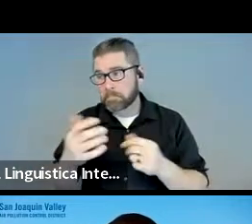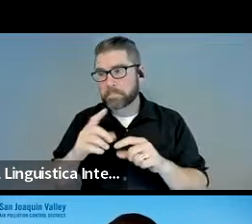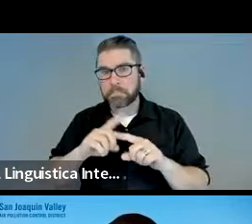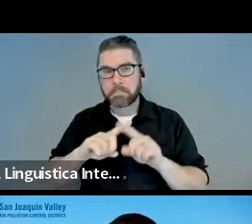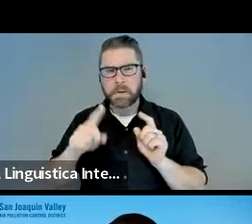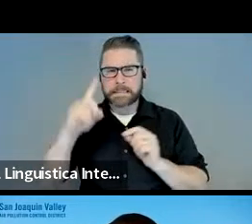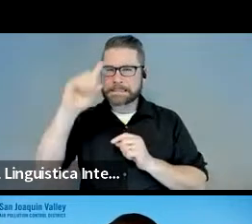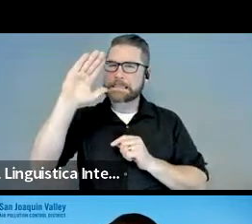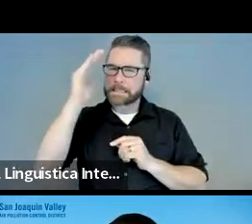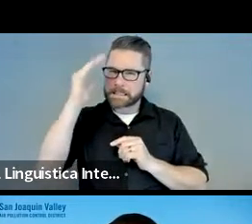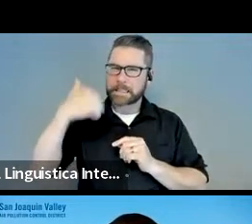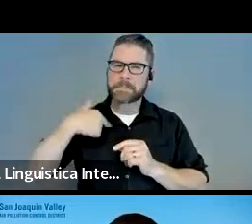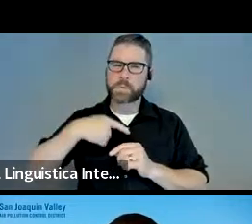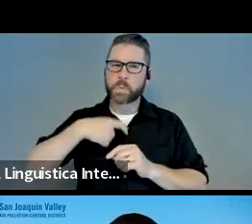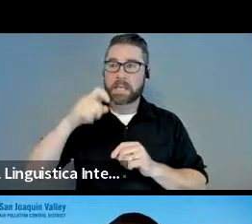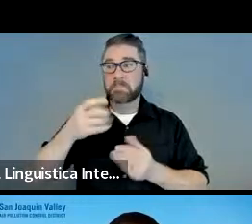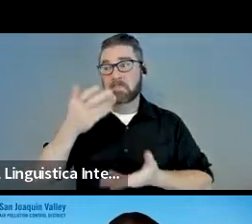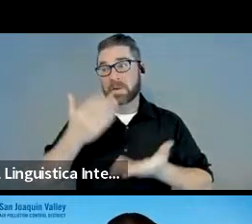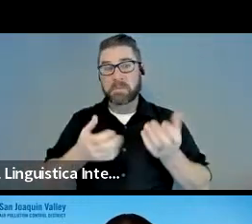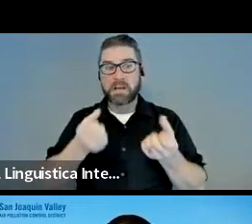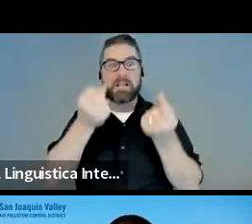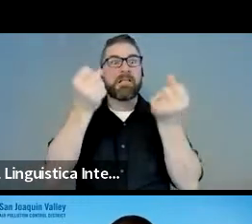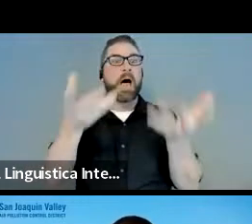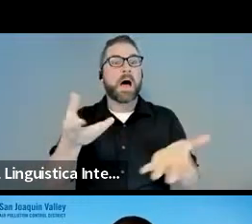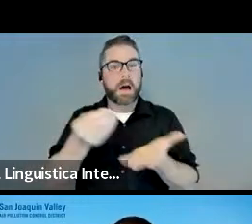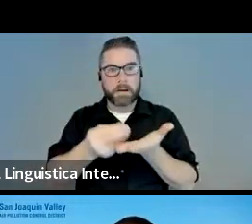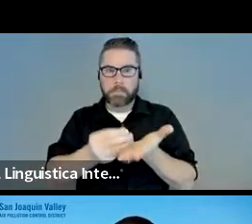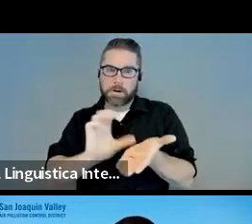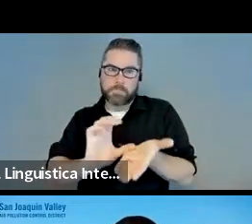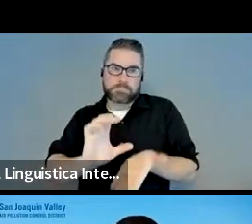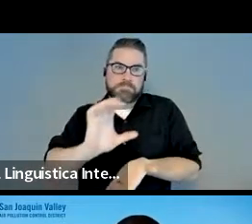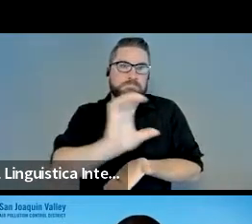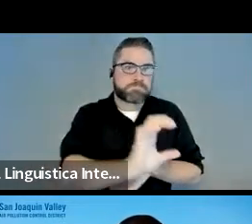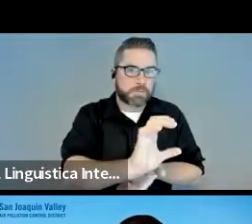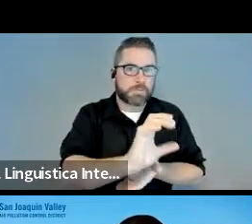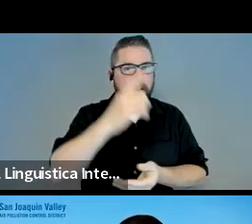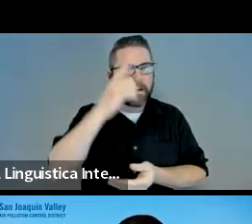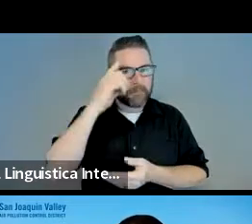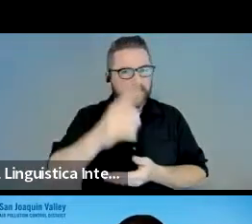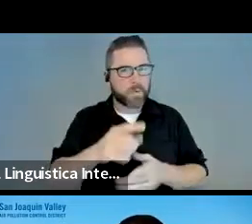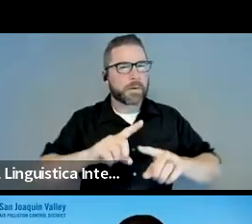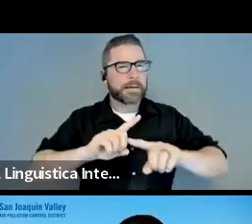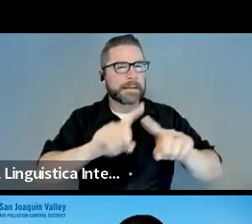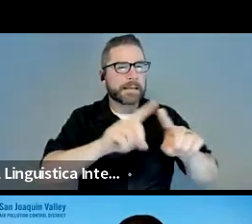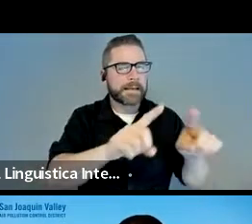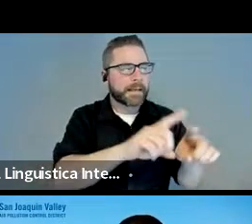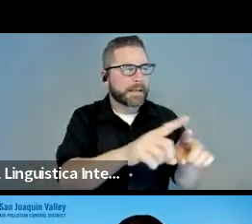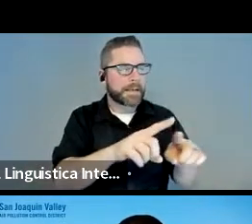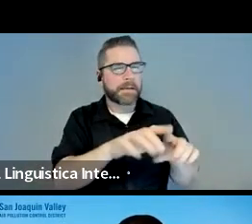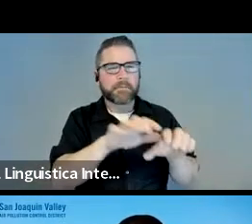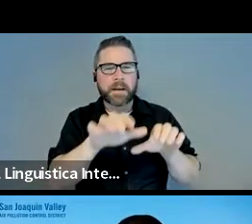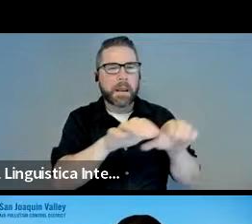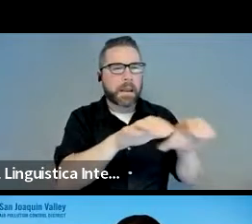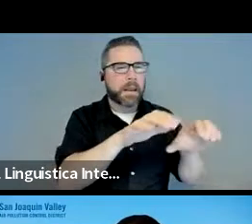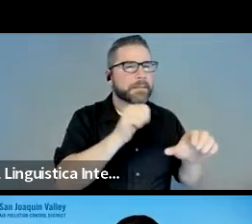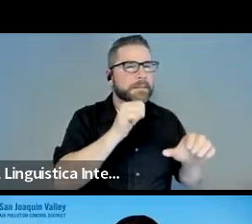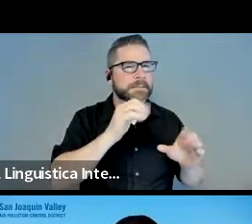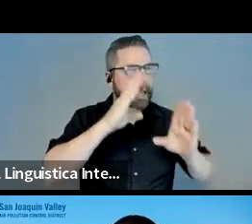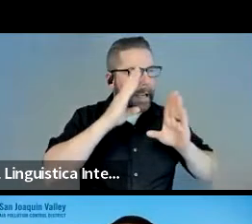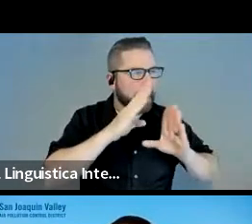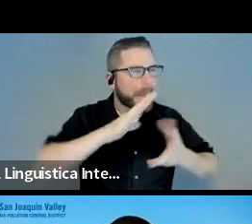saying, the different measures that aren't getting as much attention. Yeah, I think that makes sense to